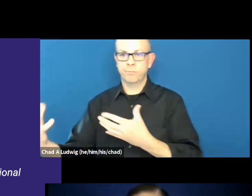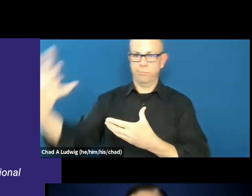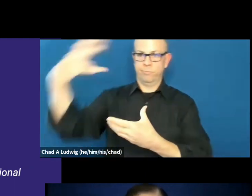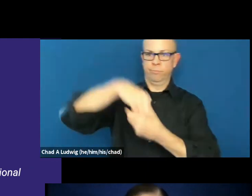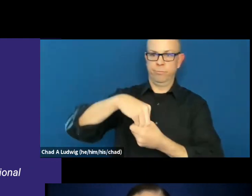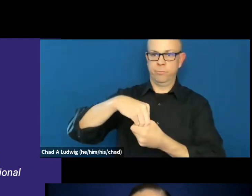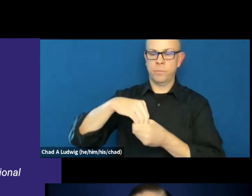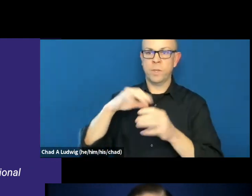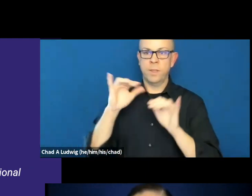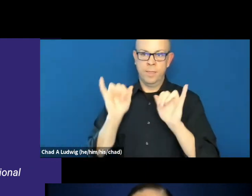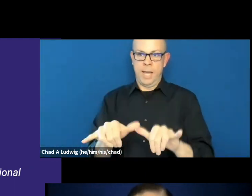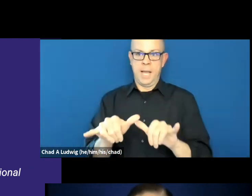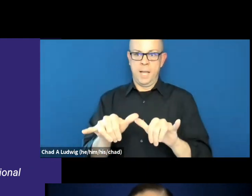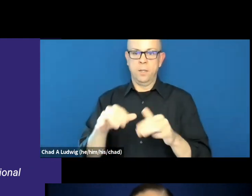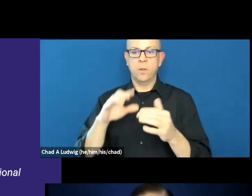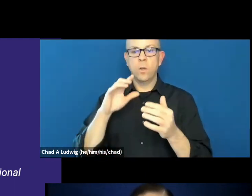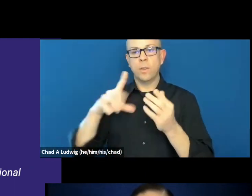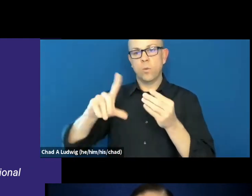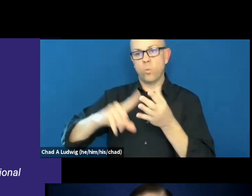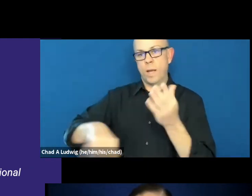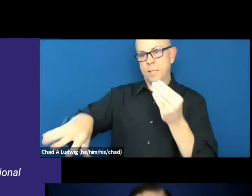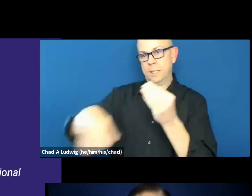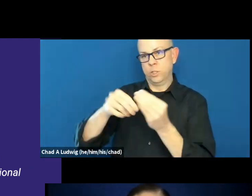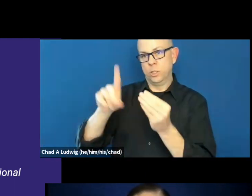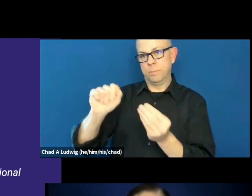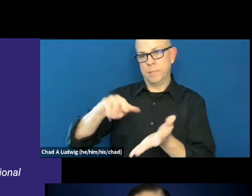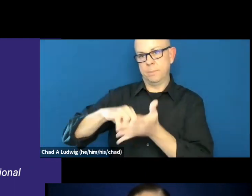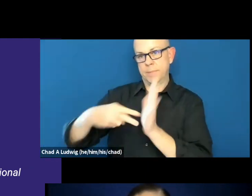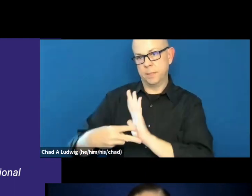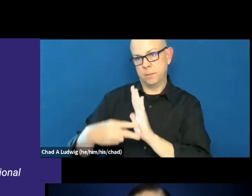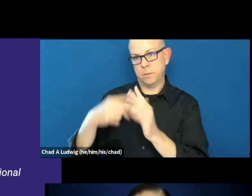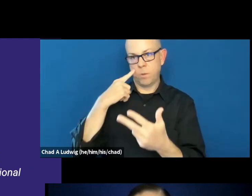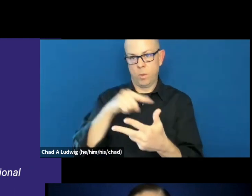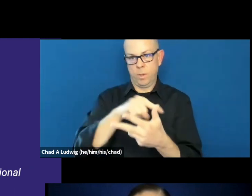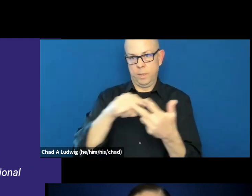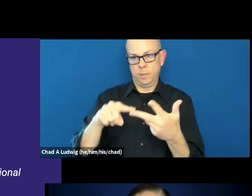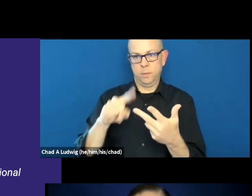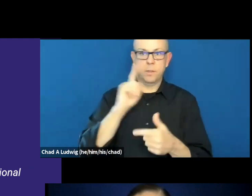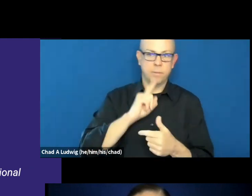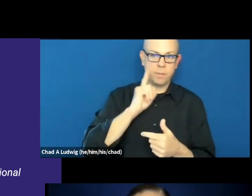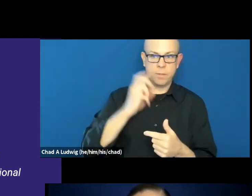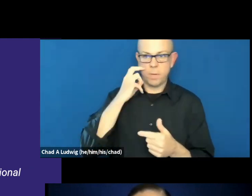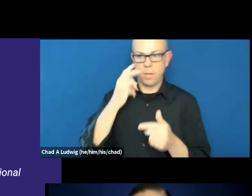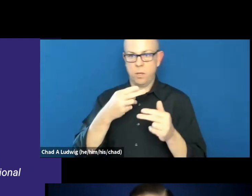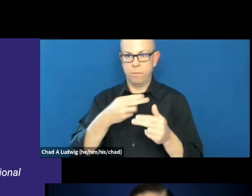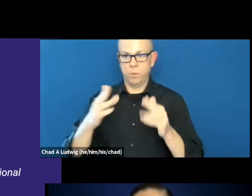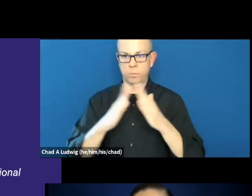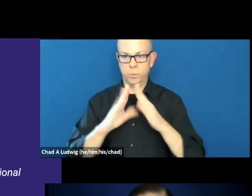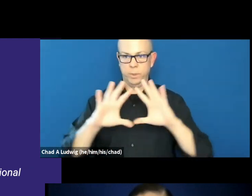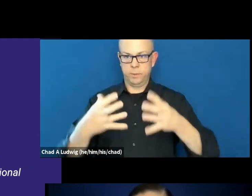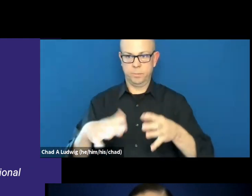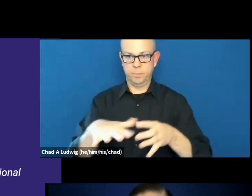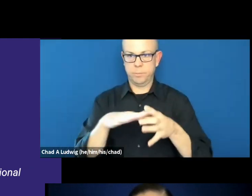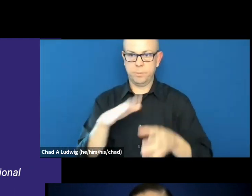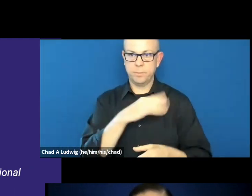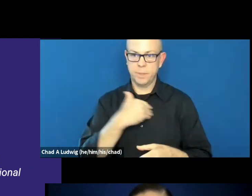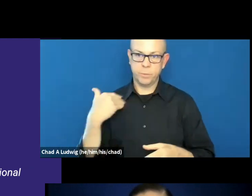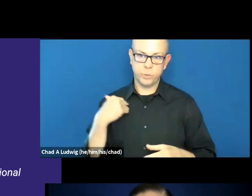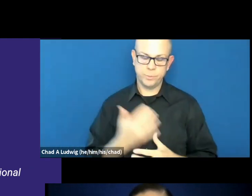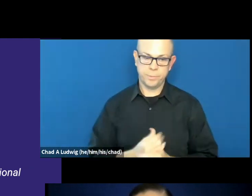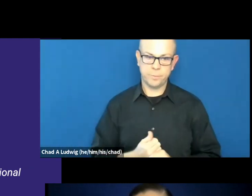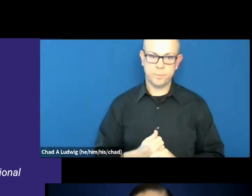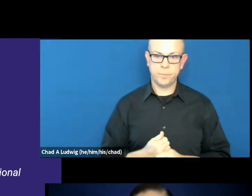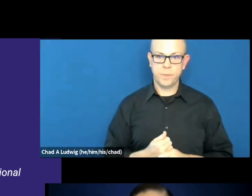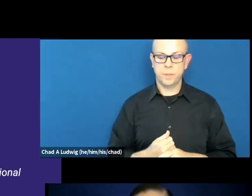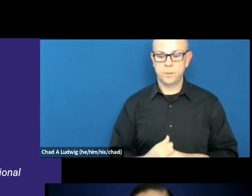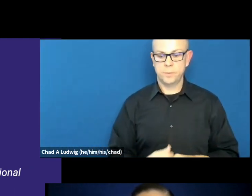a wheelchair, an individual who has an intellectual disability and is deaf, and so on and so forth. So